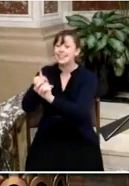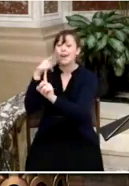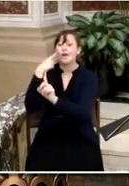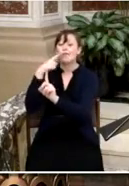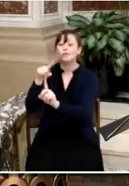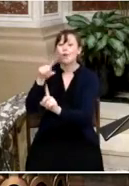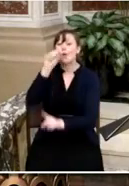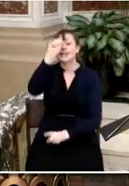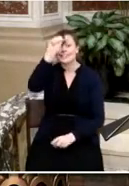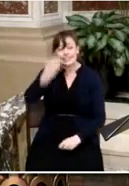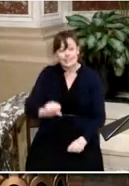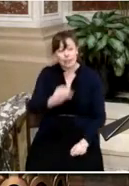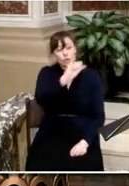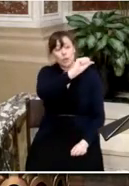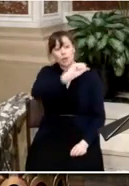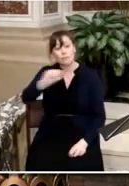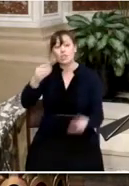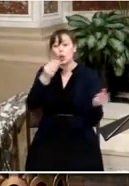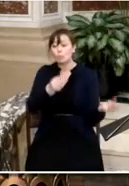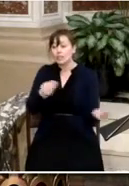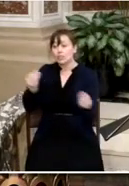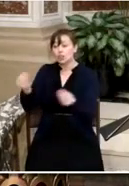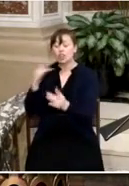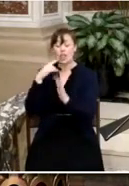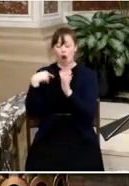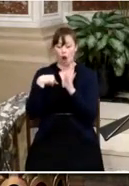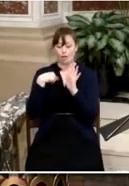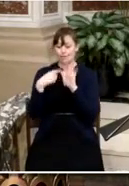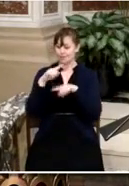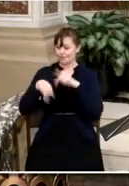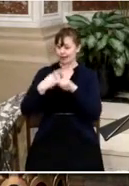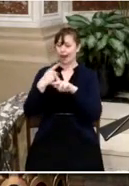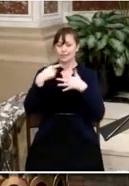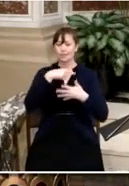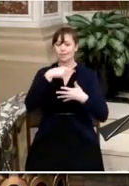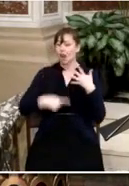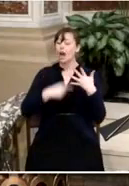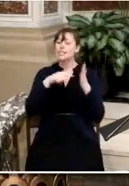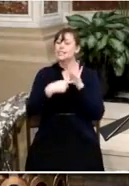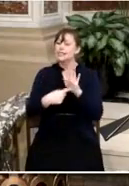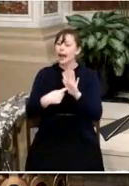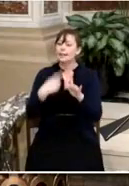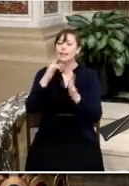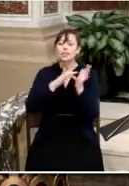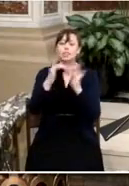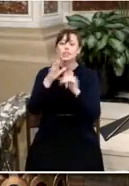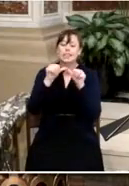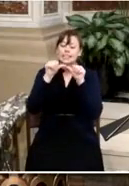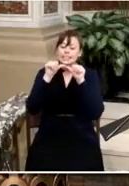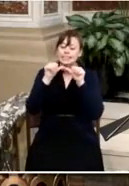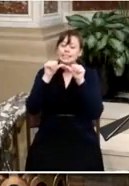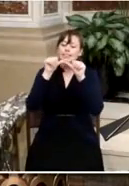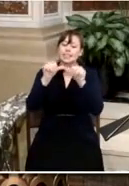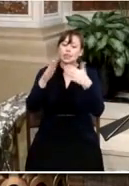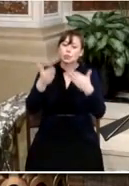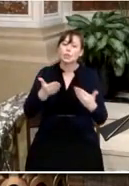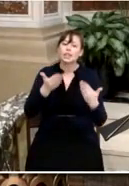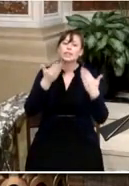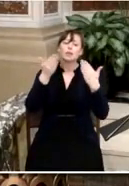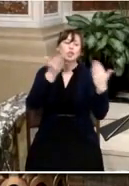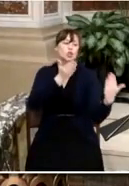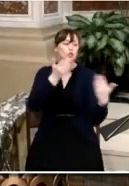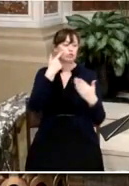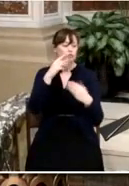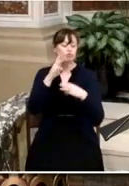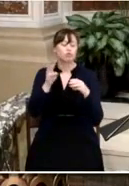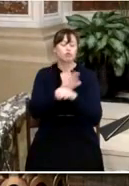sacramental ministry, are the signs that Jesus continues his prophetic service to the